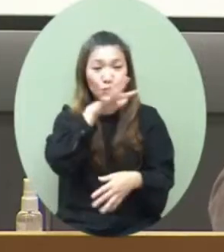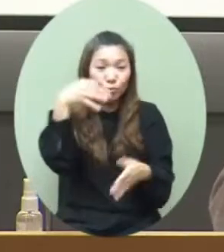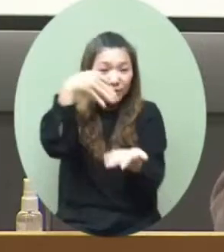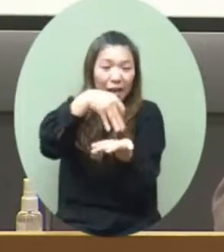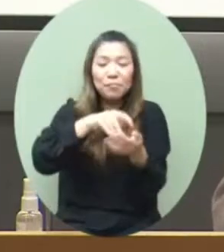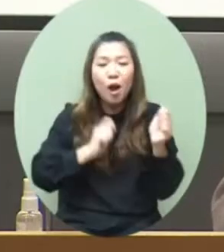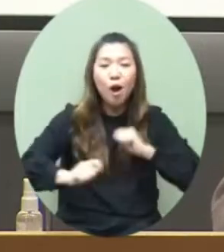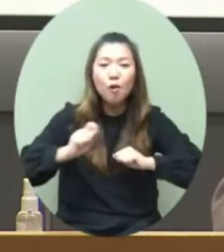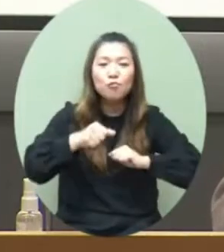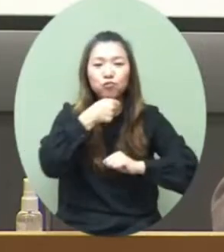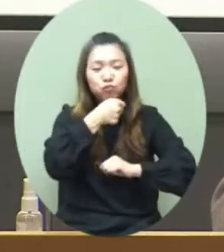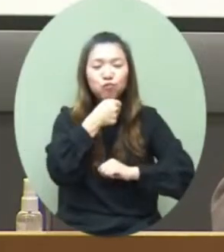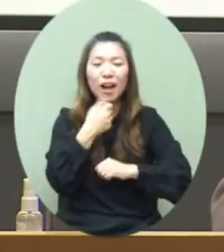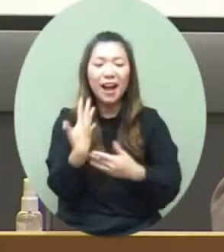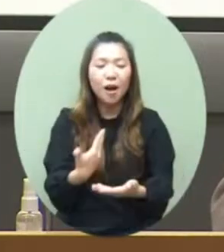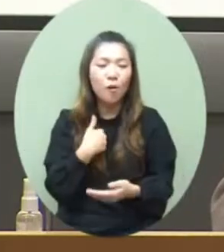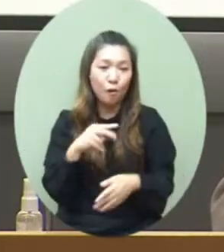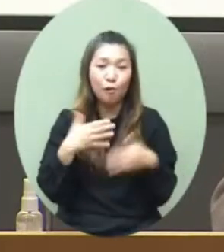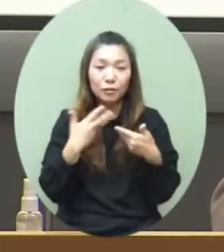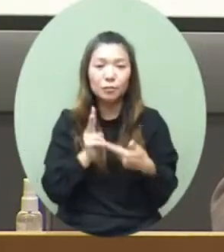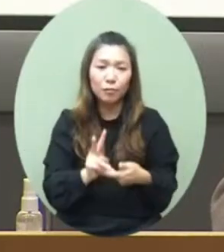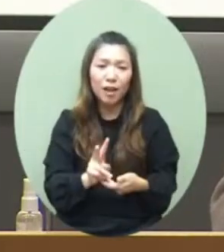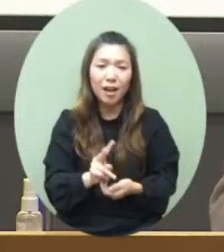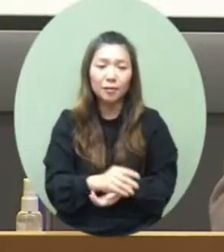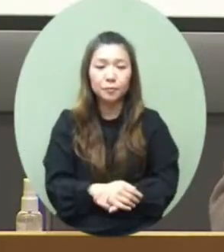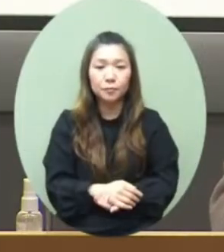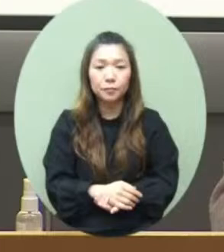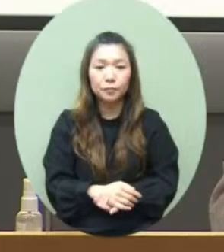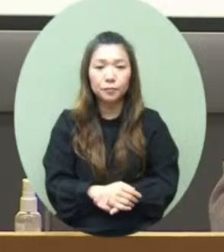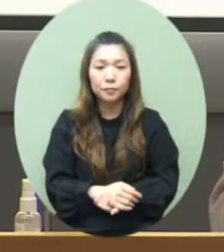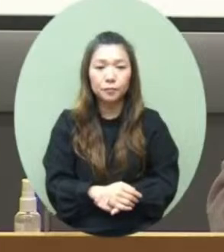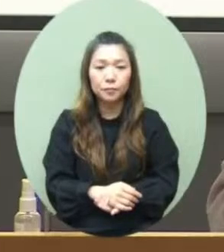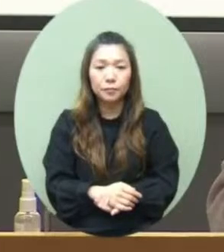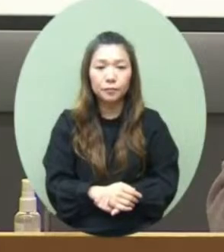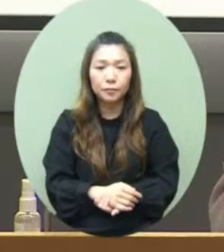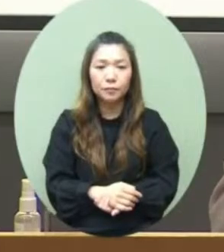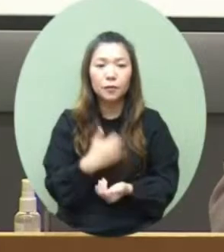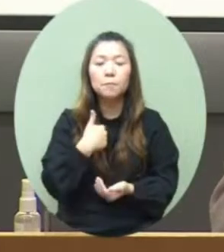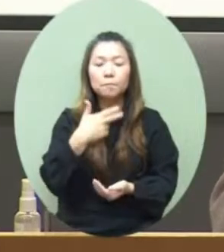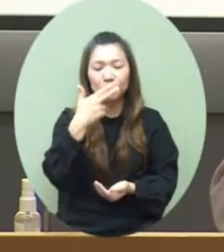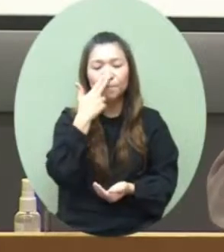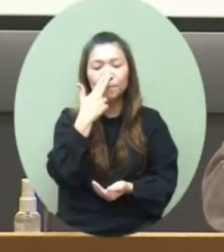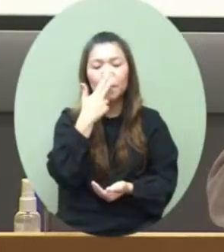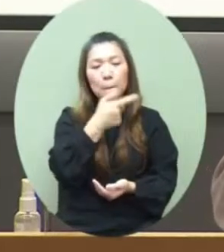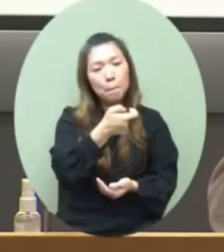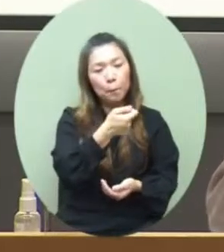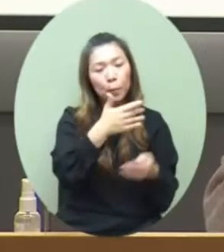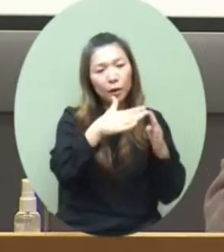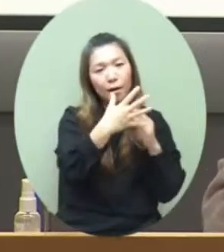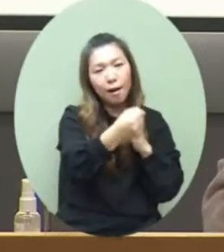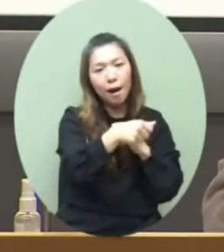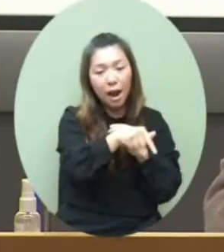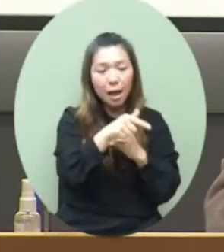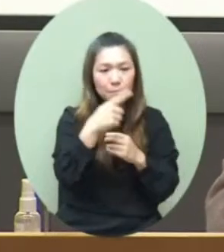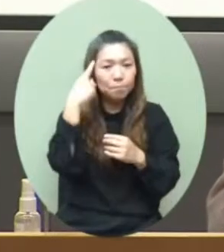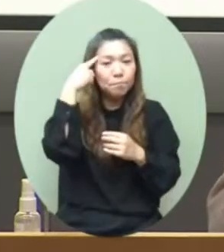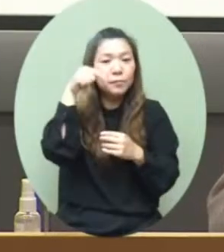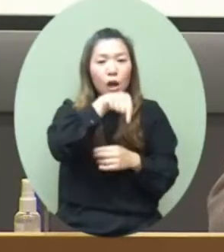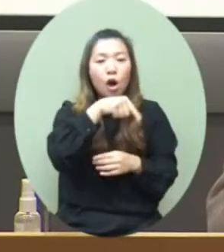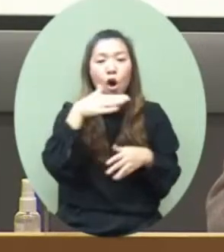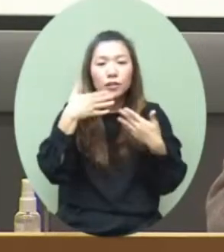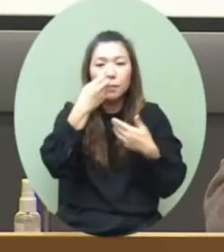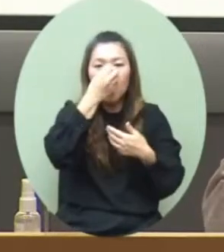gauge happiness? And the answer is in the negative, of course. But you see that we all put a smile on our face in attending this press